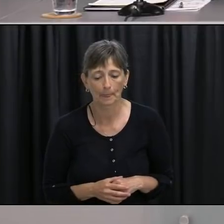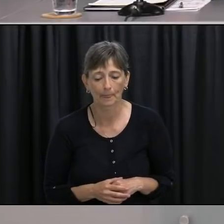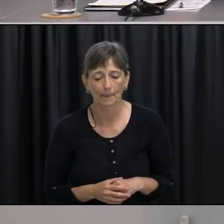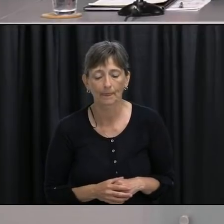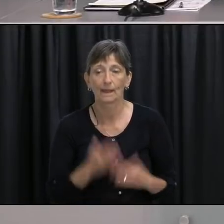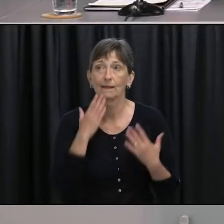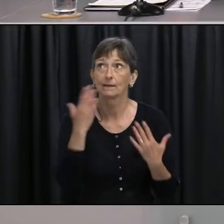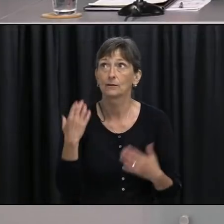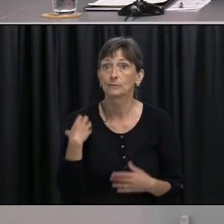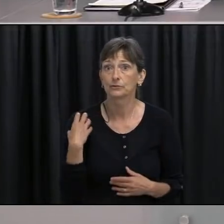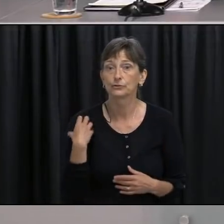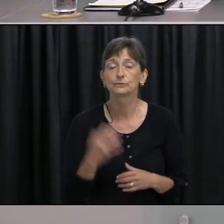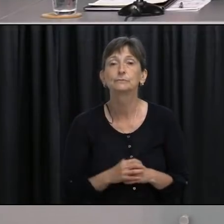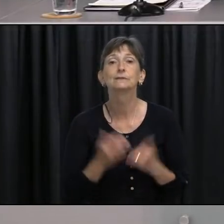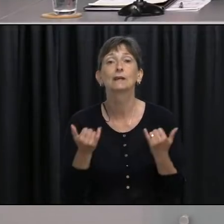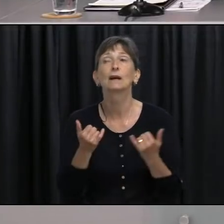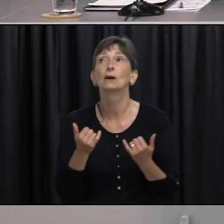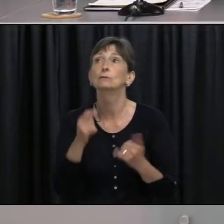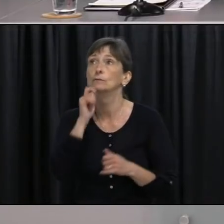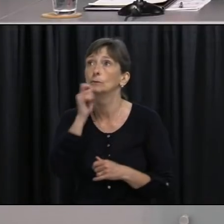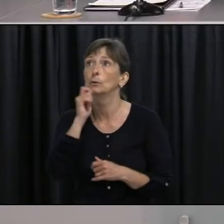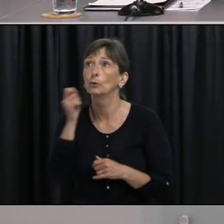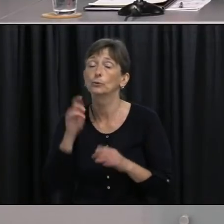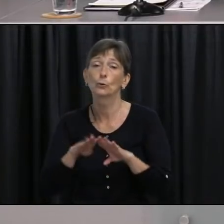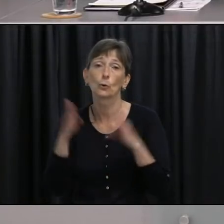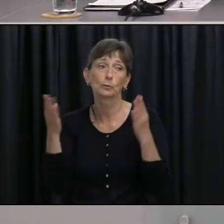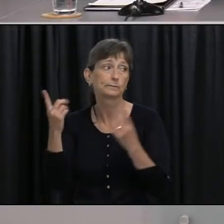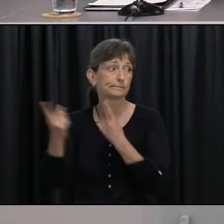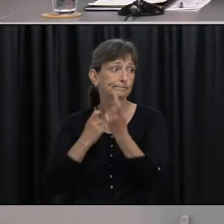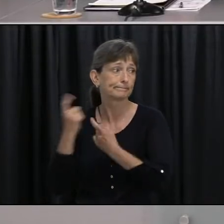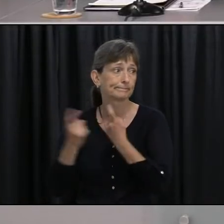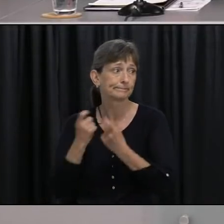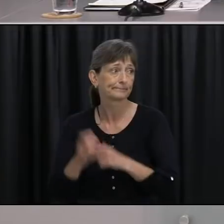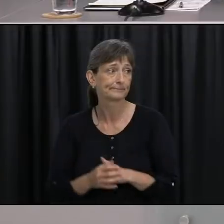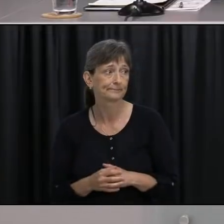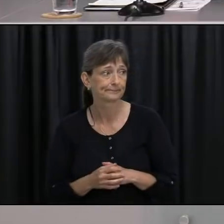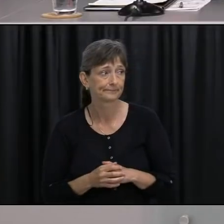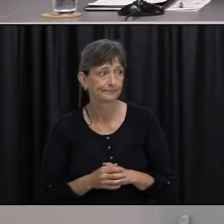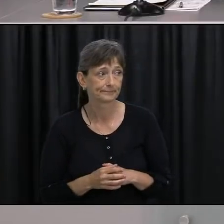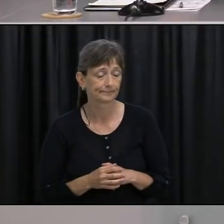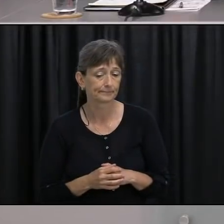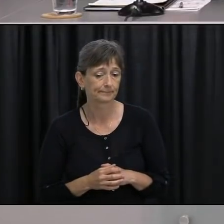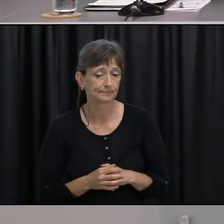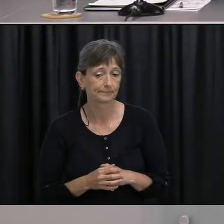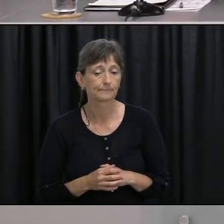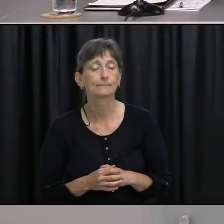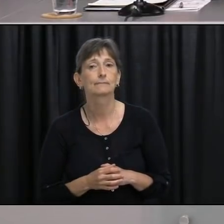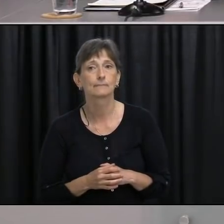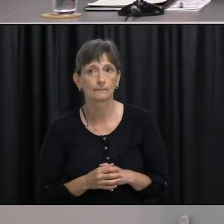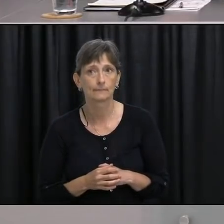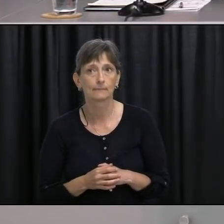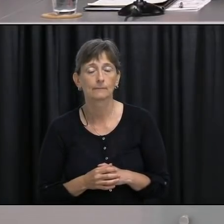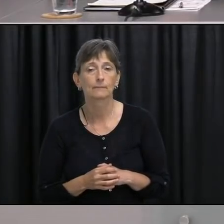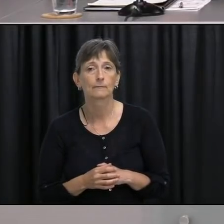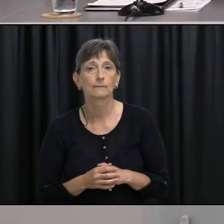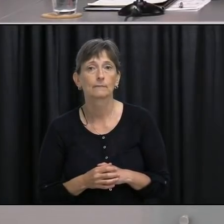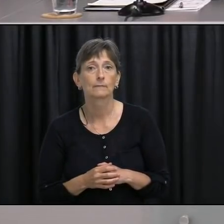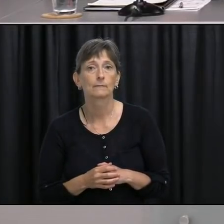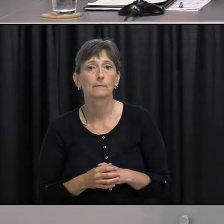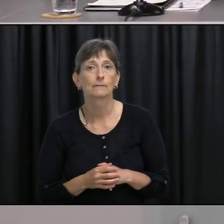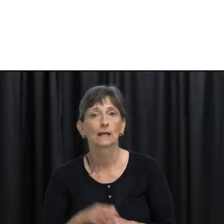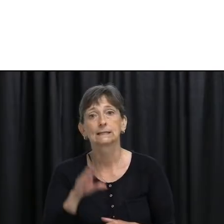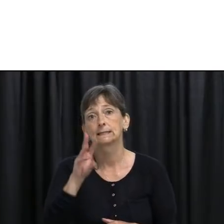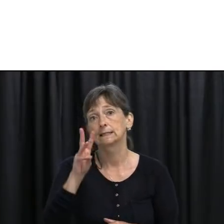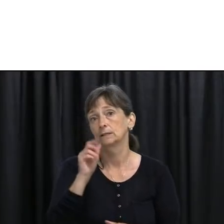Well, thank you, Minister. We will now open it up to the media for questions for today. Thank you, Premier. For the benefit of our speakers, we have